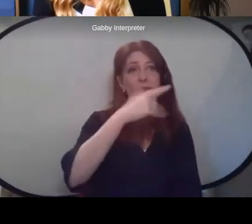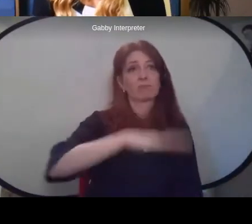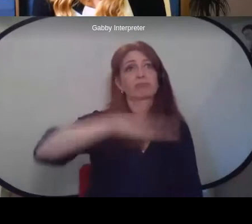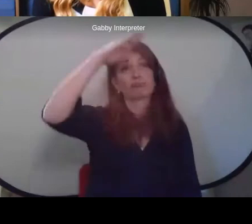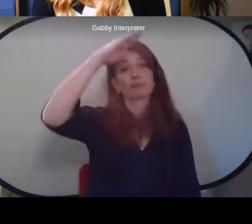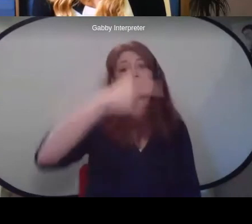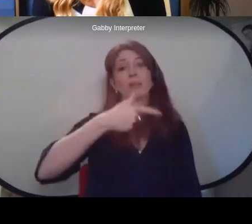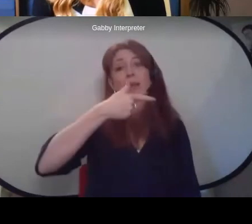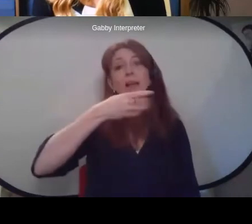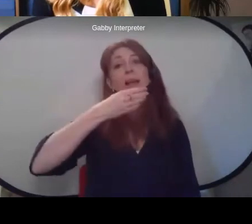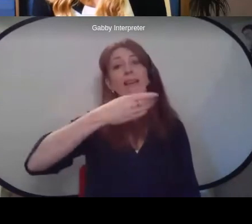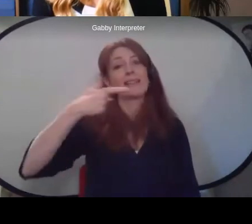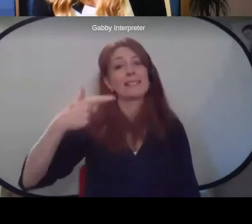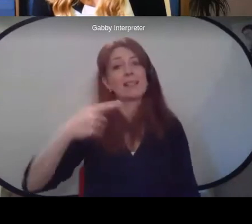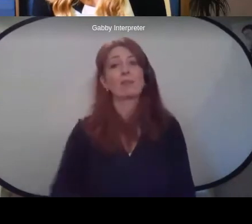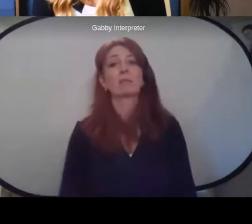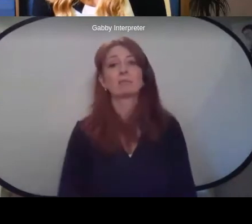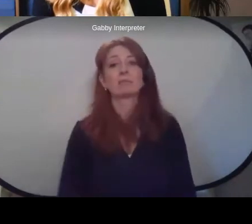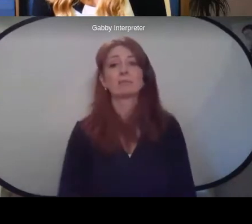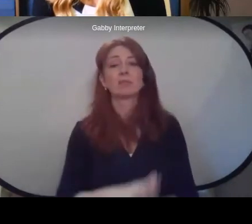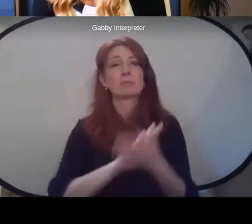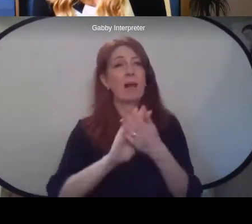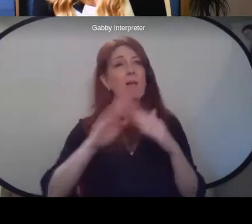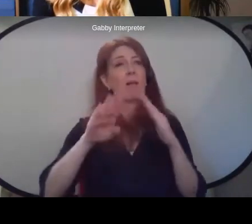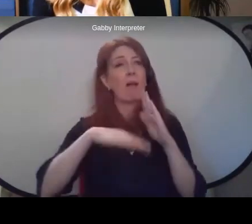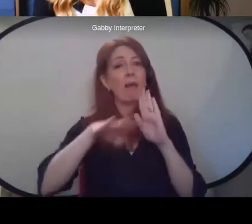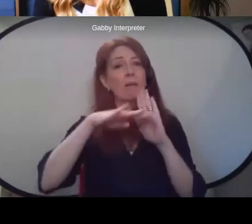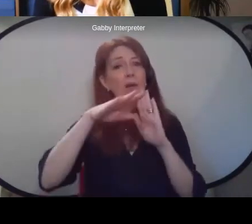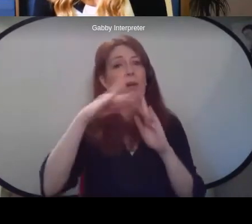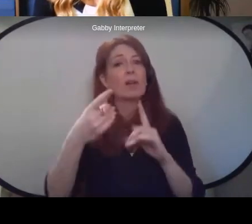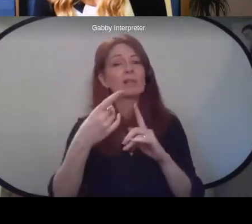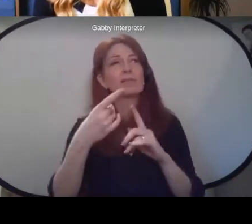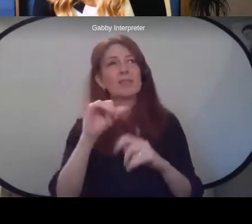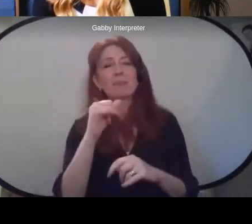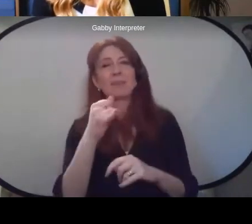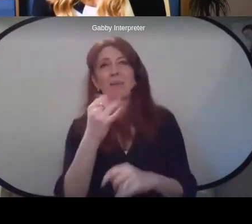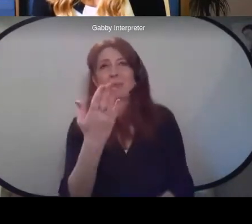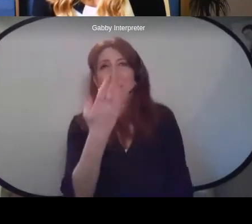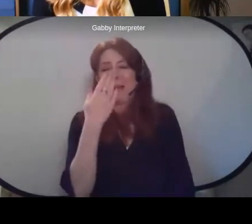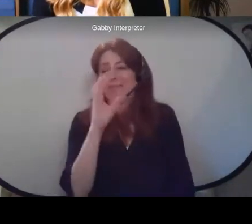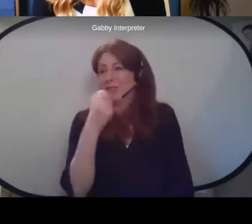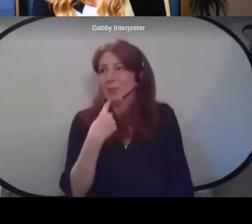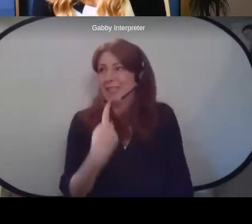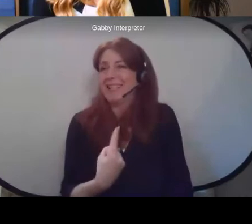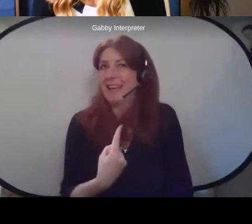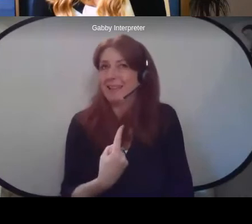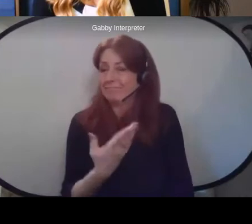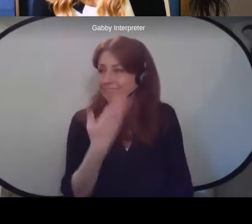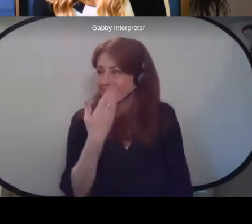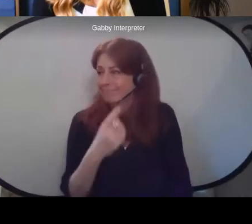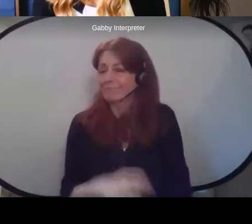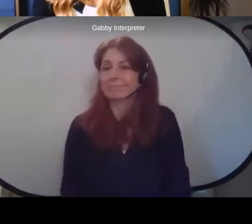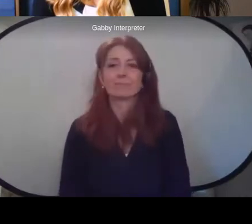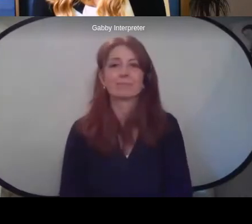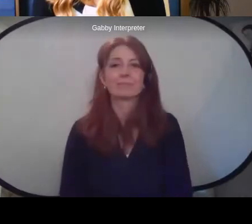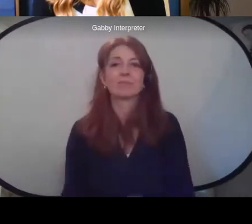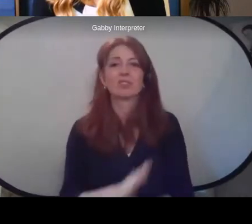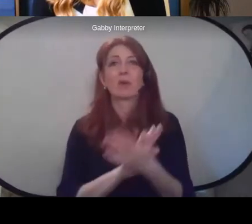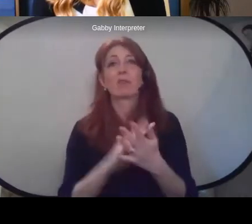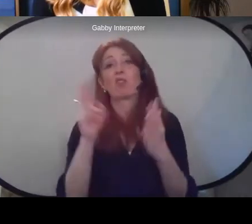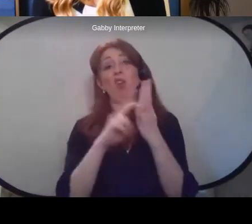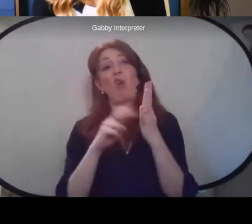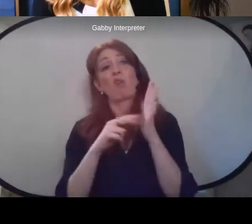and it's that non-verbal element of, if you're almost too embarrassed to bring it up, just sort of log it and share it, you know,